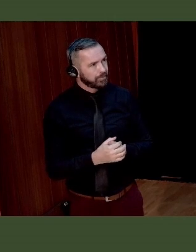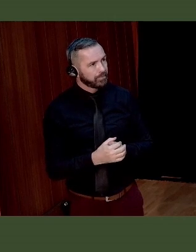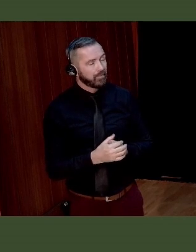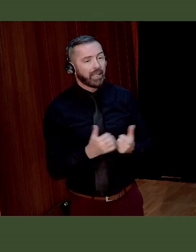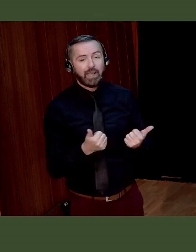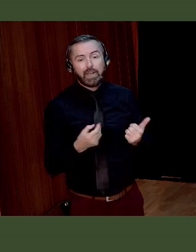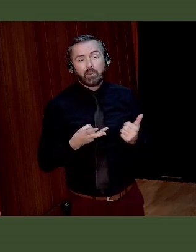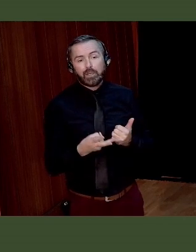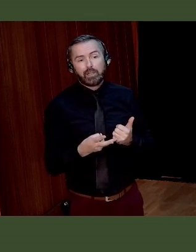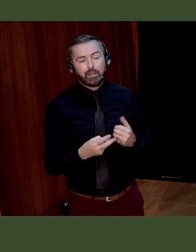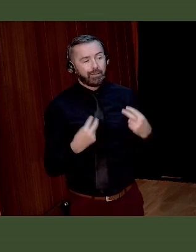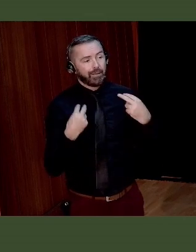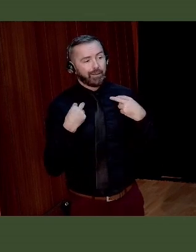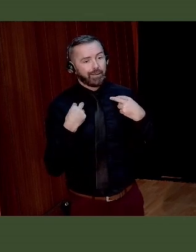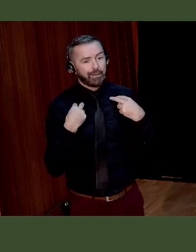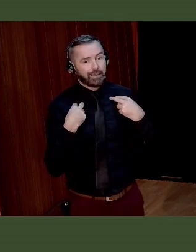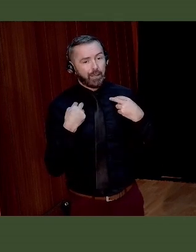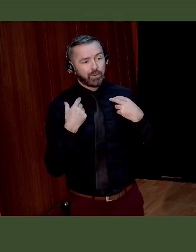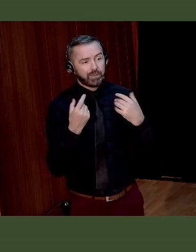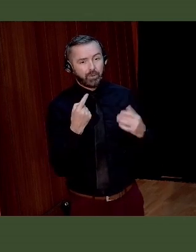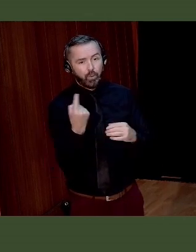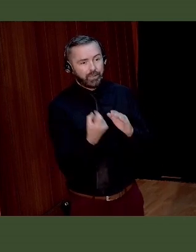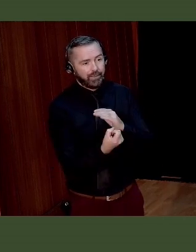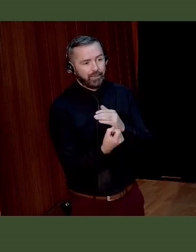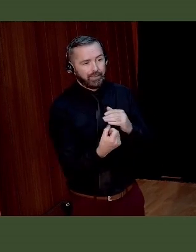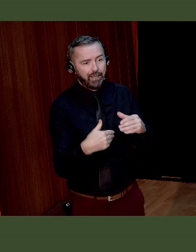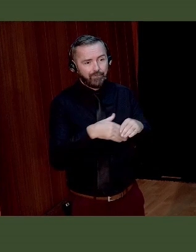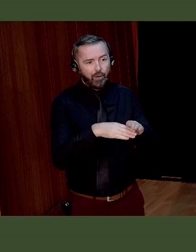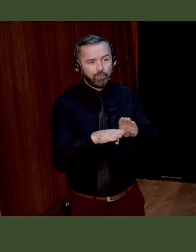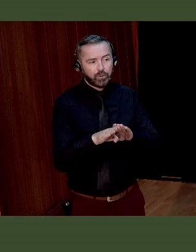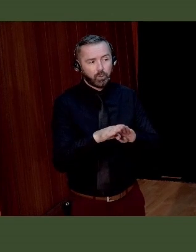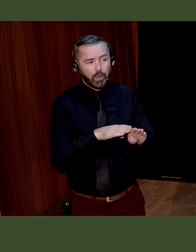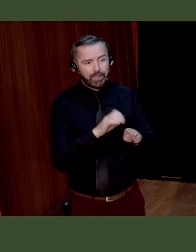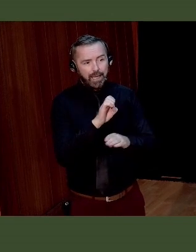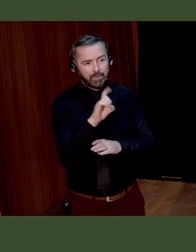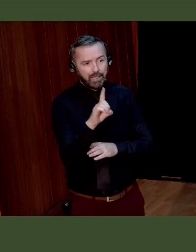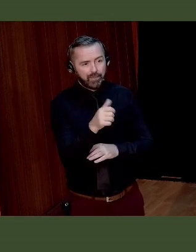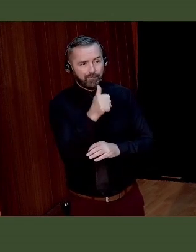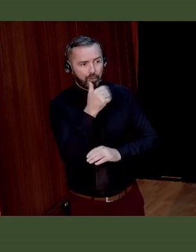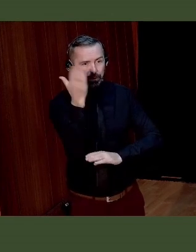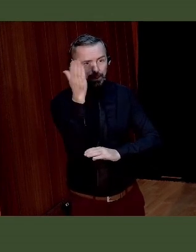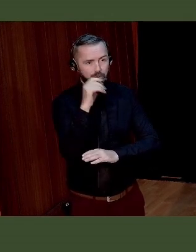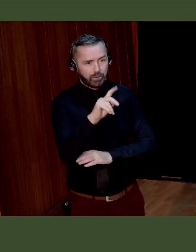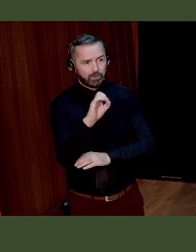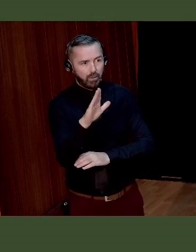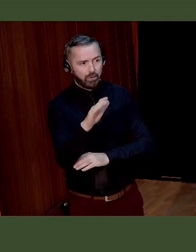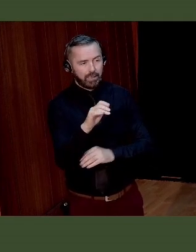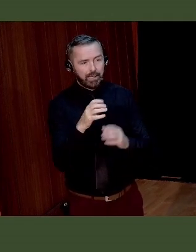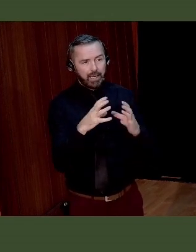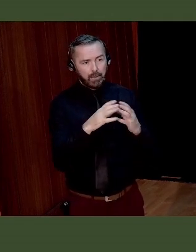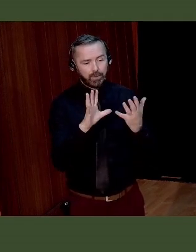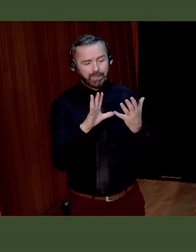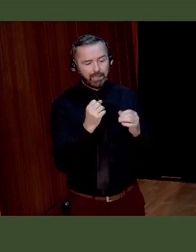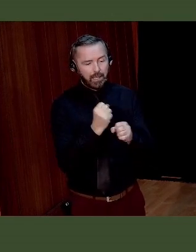In any case, language affairs were involved when Prime Minister Éamon de Valera gave his first speech to the Dáil on April 10th about the purpose and direction